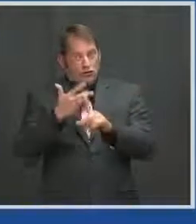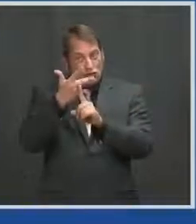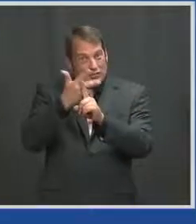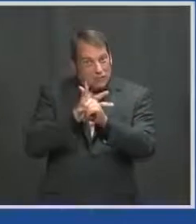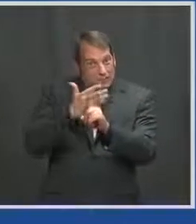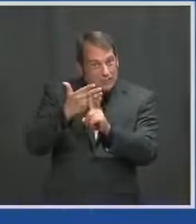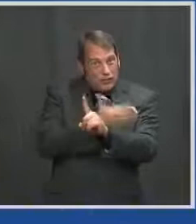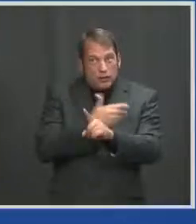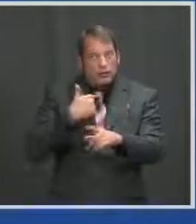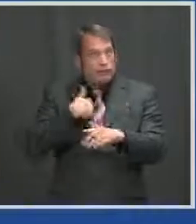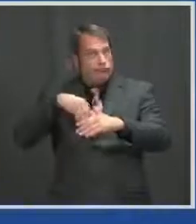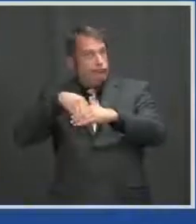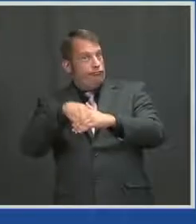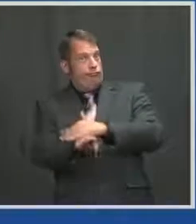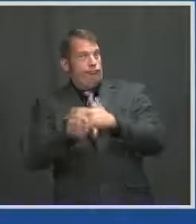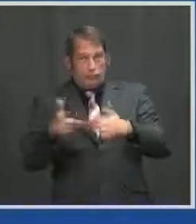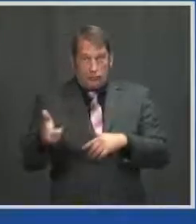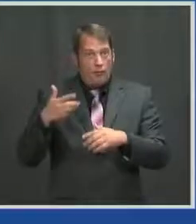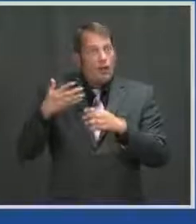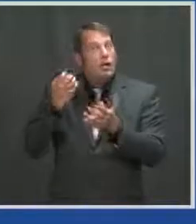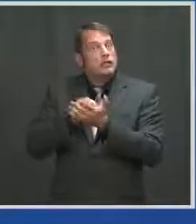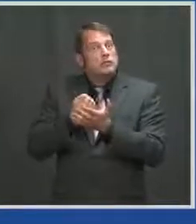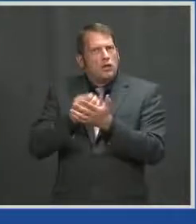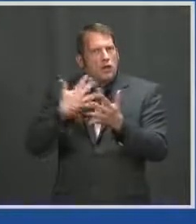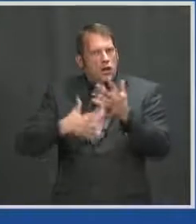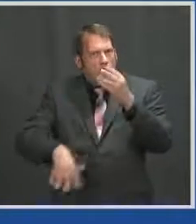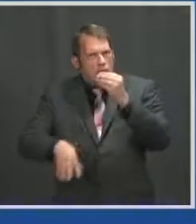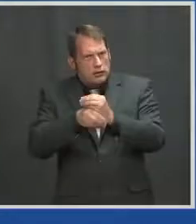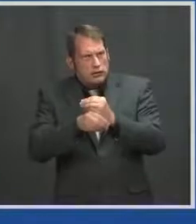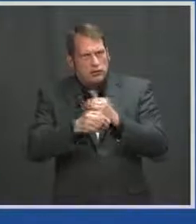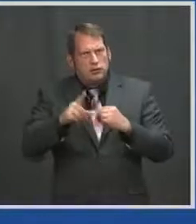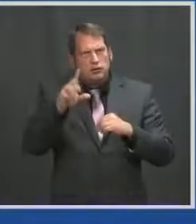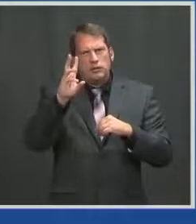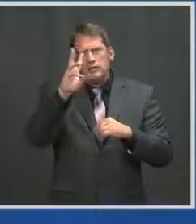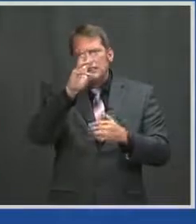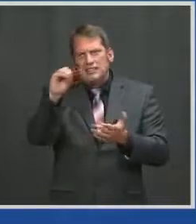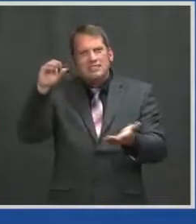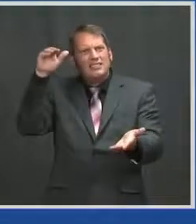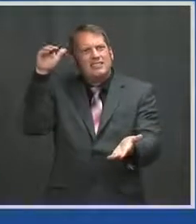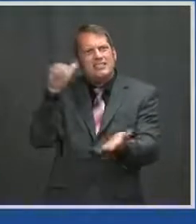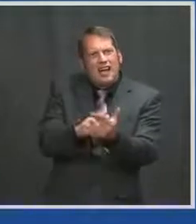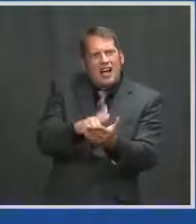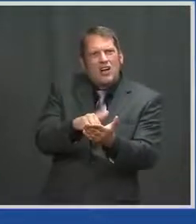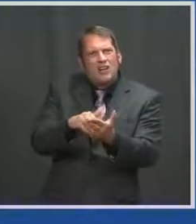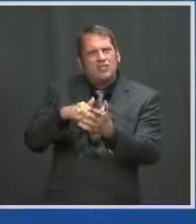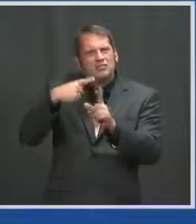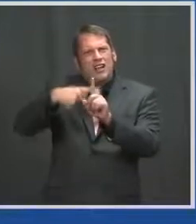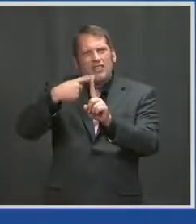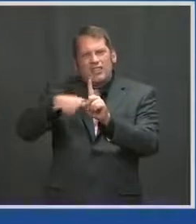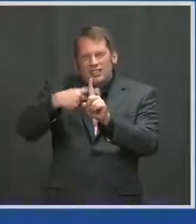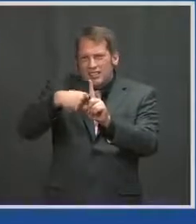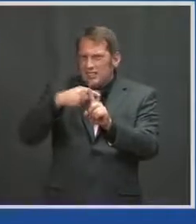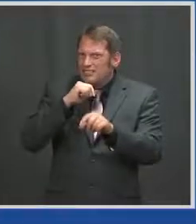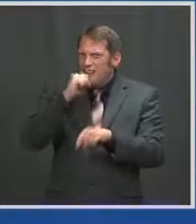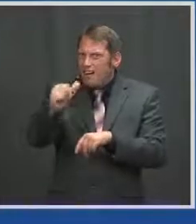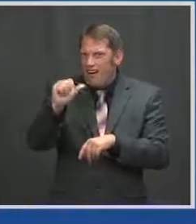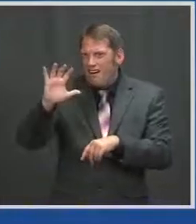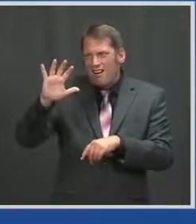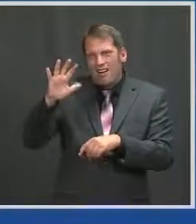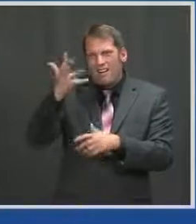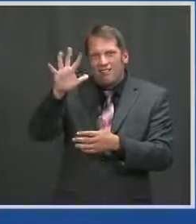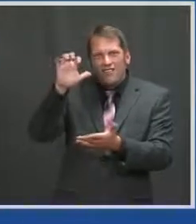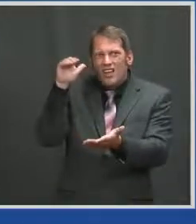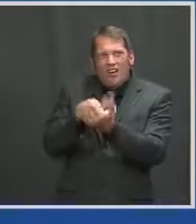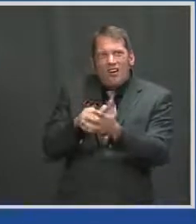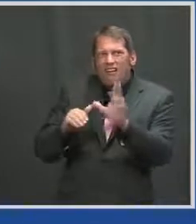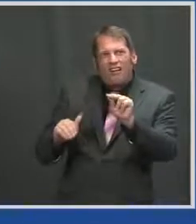economy added about 60,000 jobs a month, not 500,000. In the 3 months since I've been here, the economy